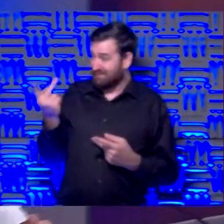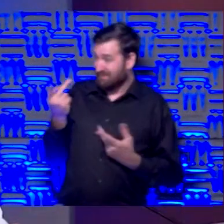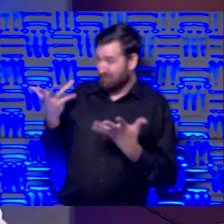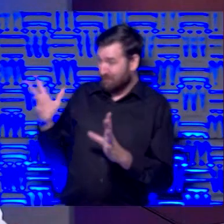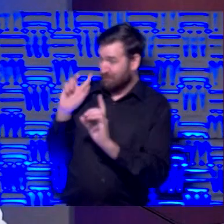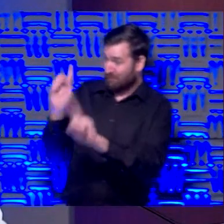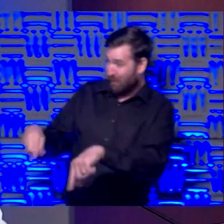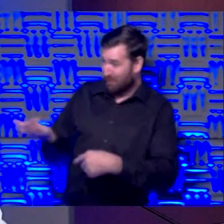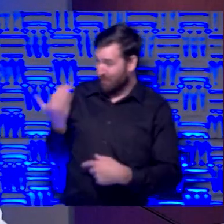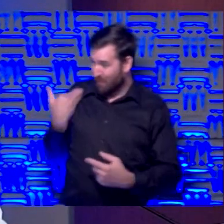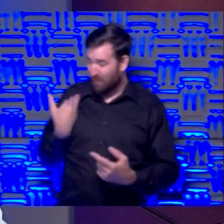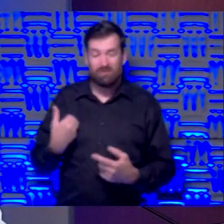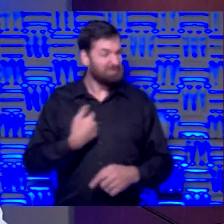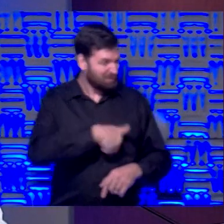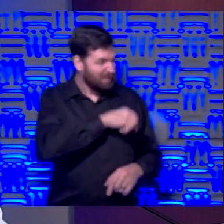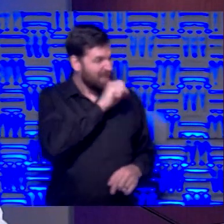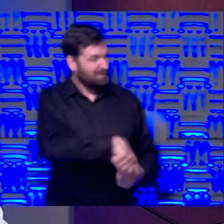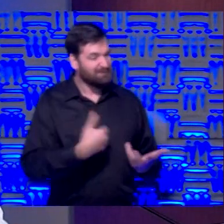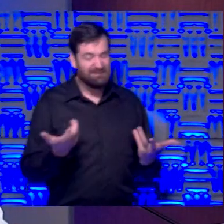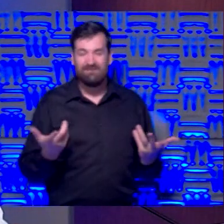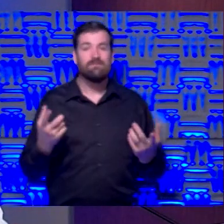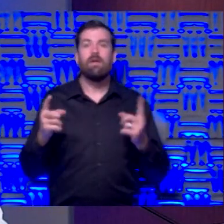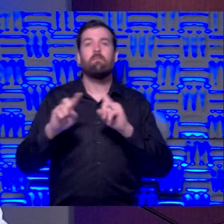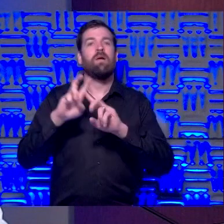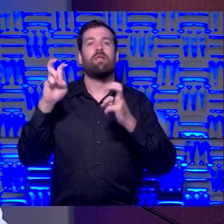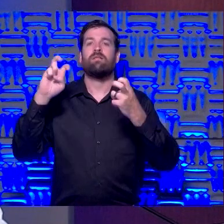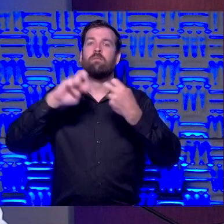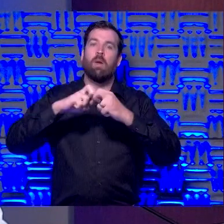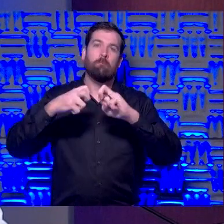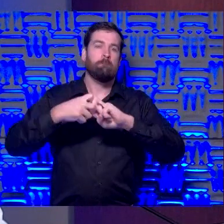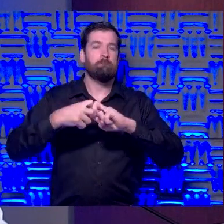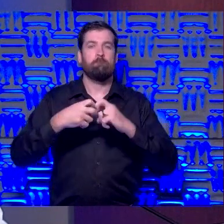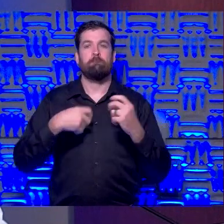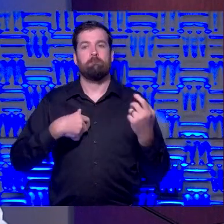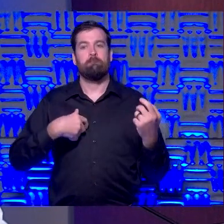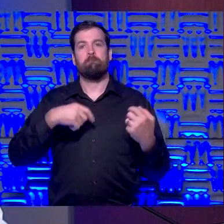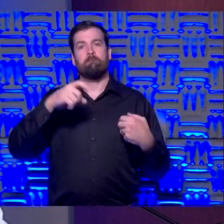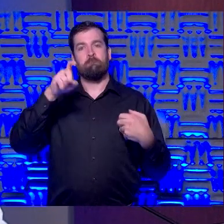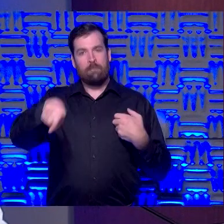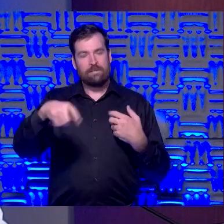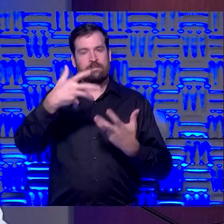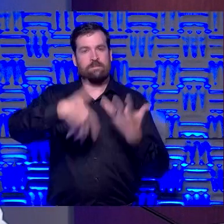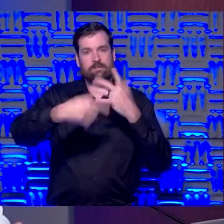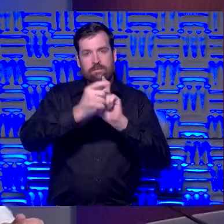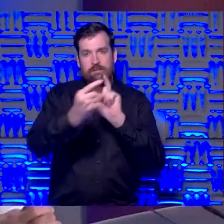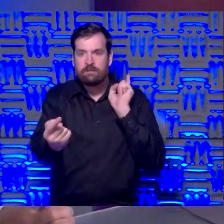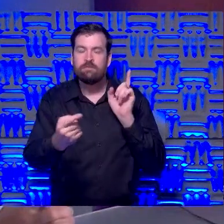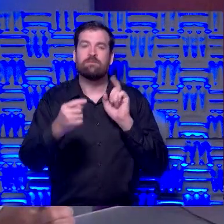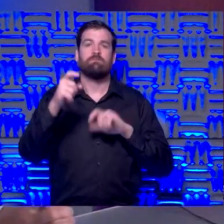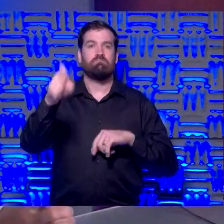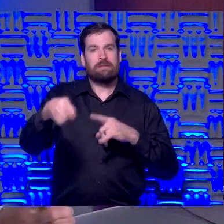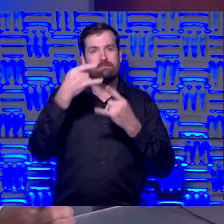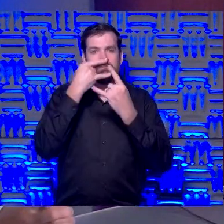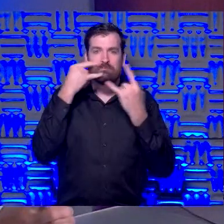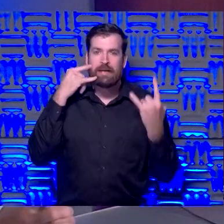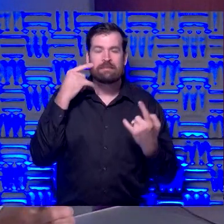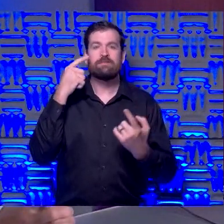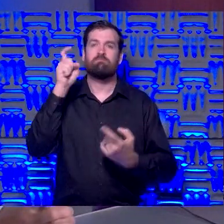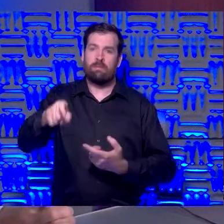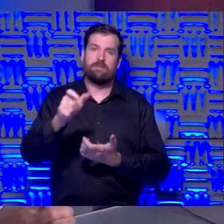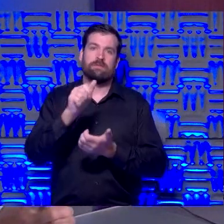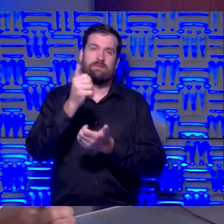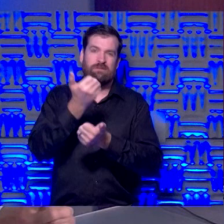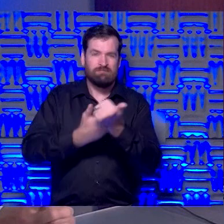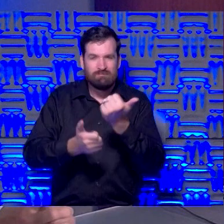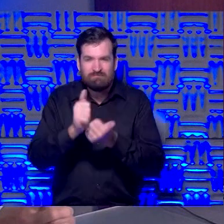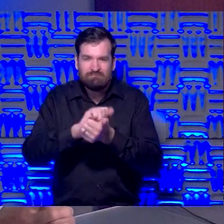the years. And but the problem is that we have to socially distance. We have to wear masks. You got to wash your hands or